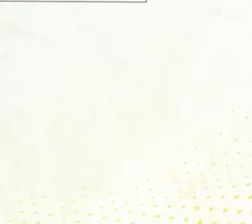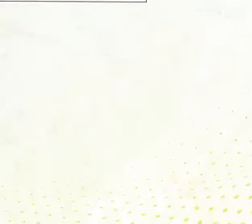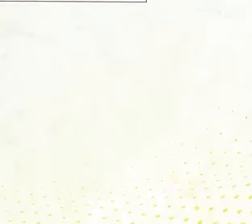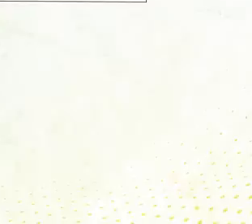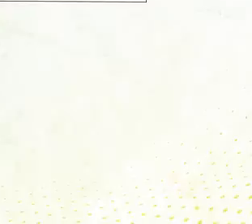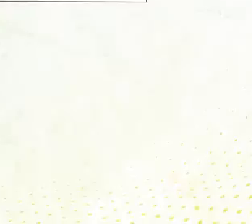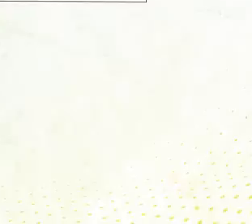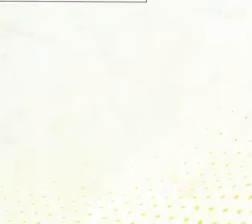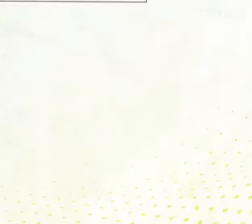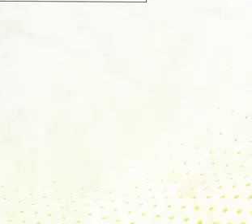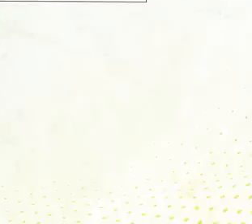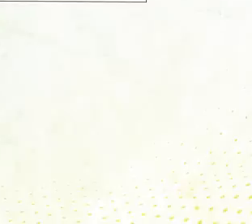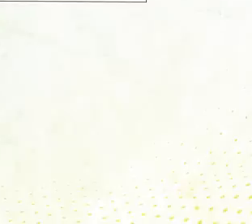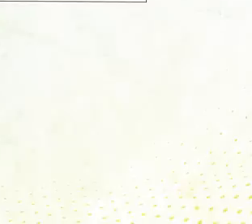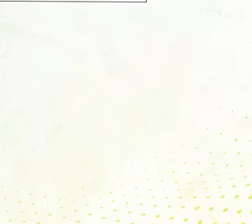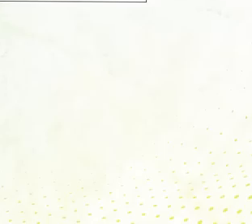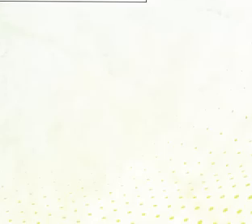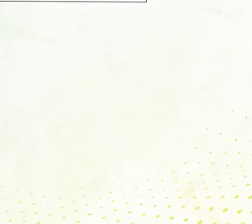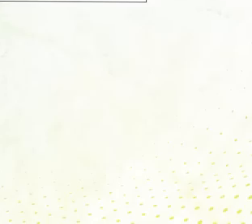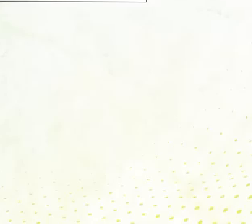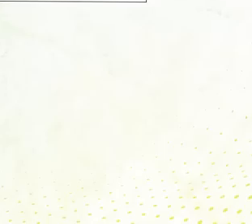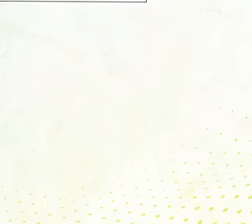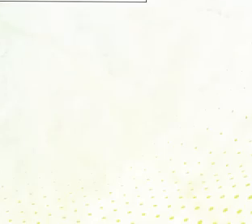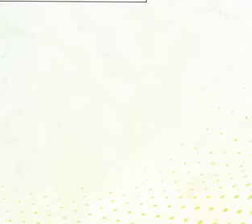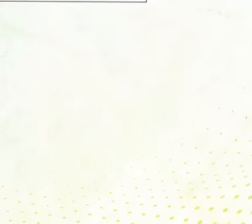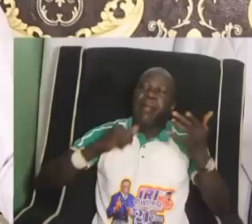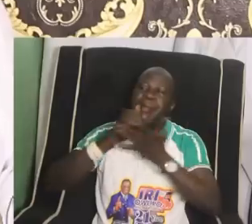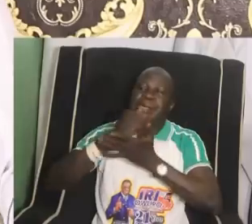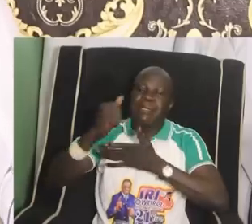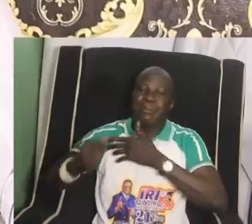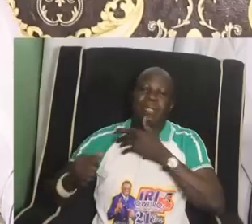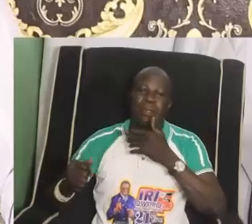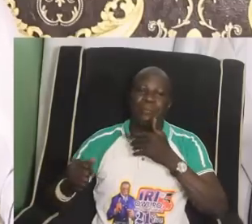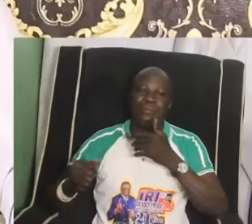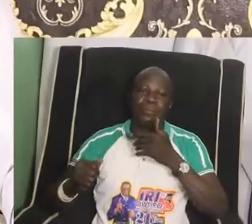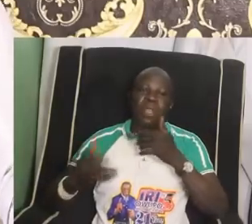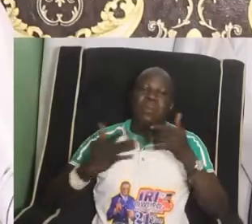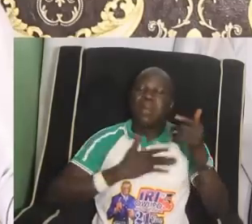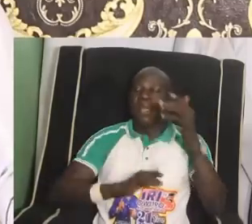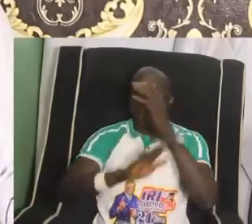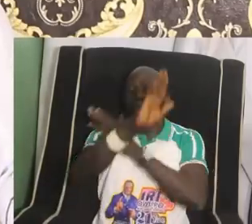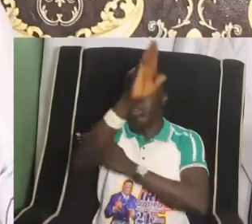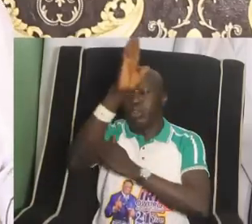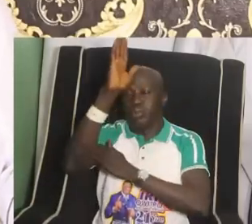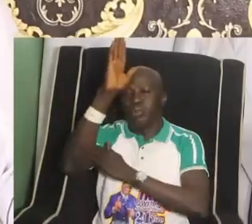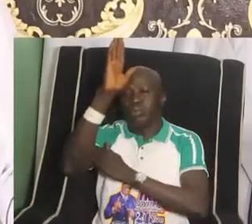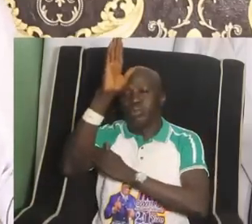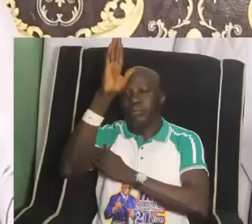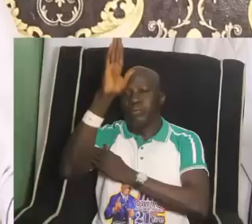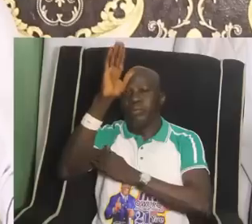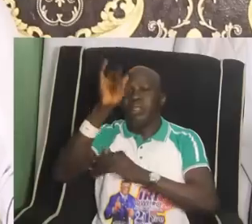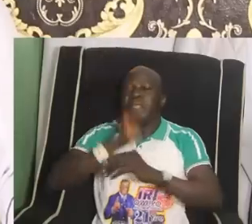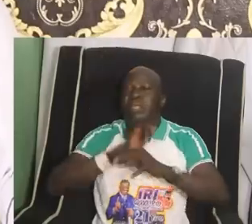mi ogbona ora ona ti yan expect lo n se linu aye mi Olorun my God